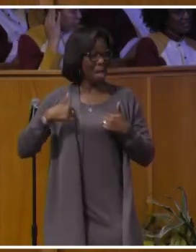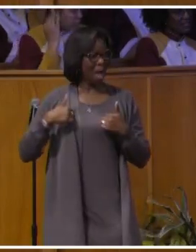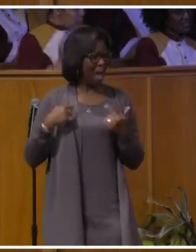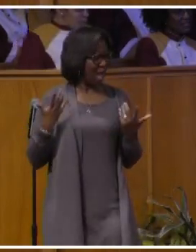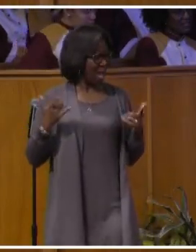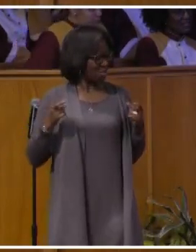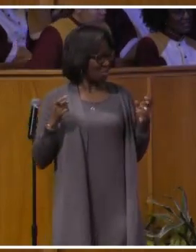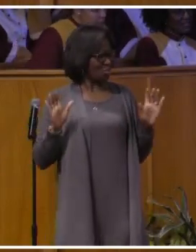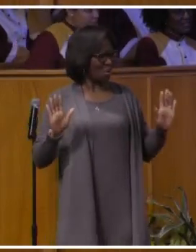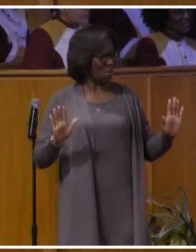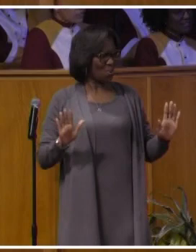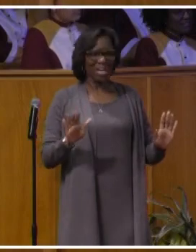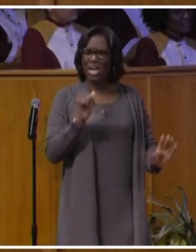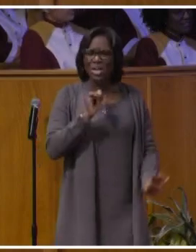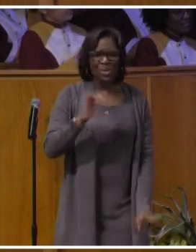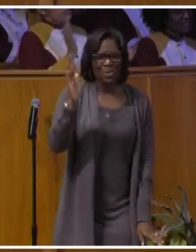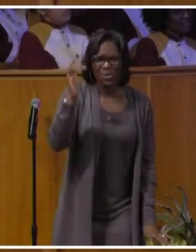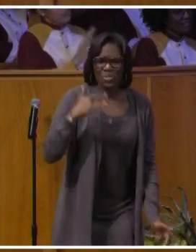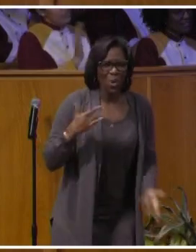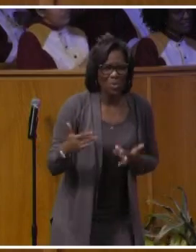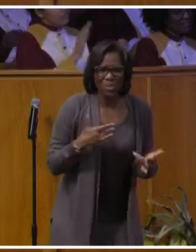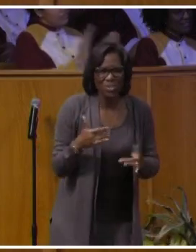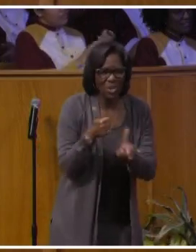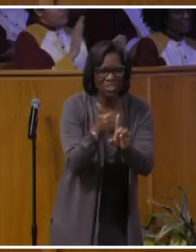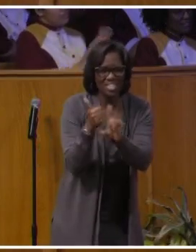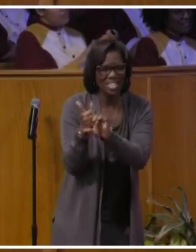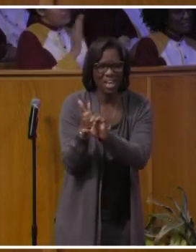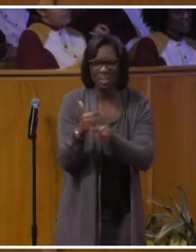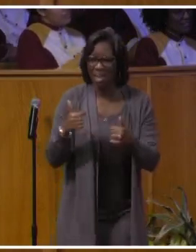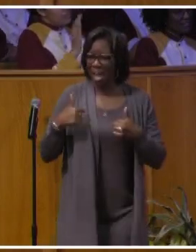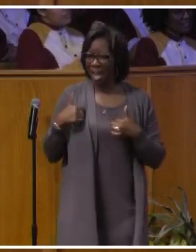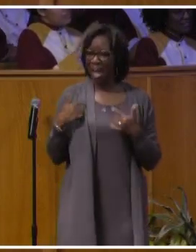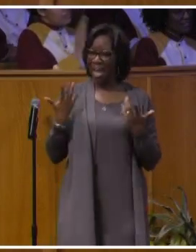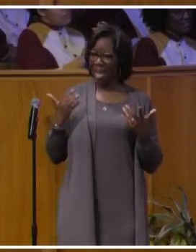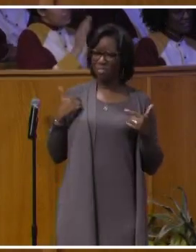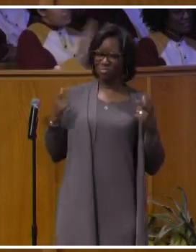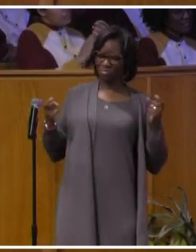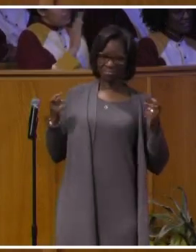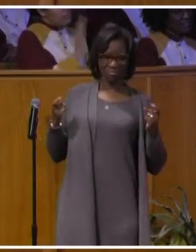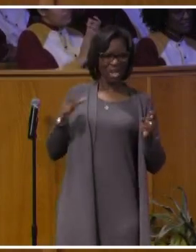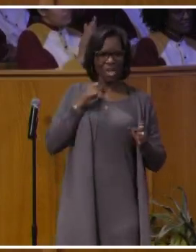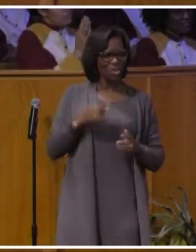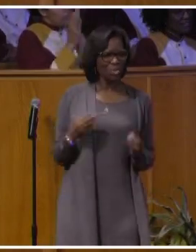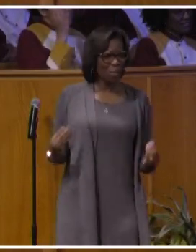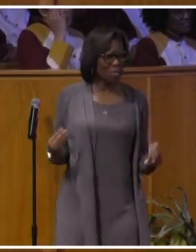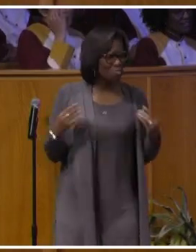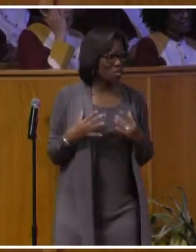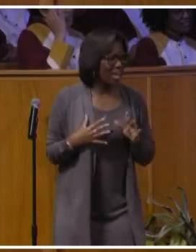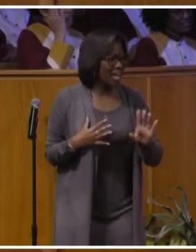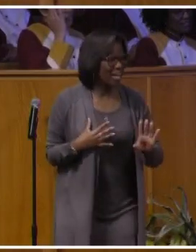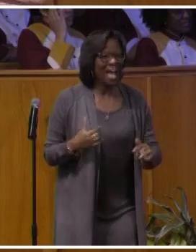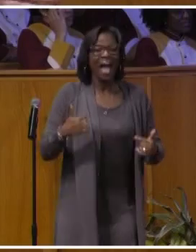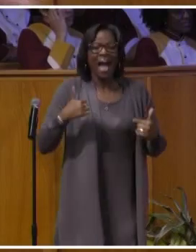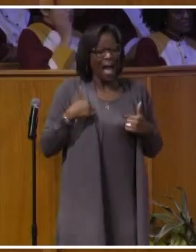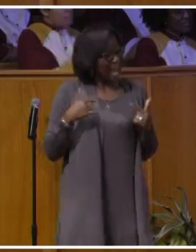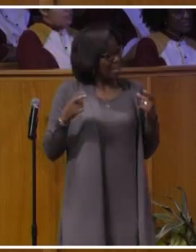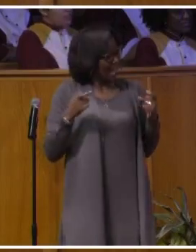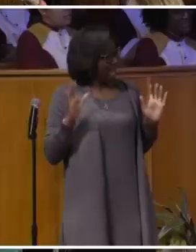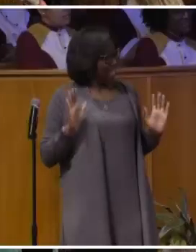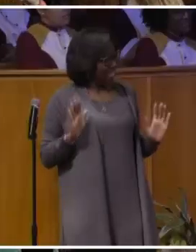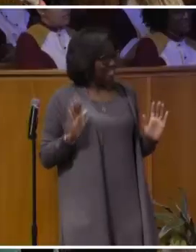this. Don't you worry. I got this. Don't be afraid. I got